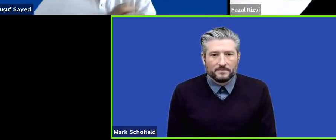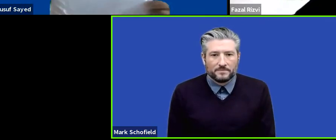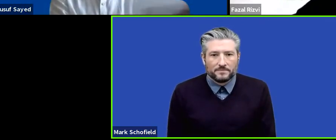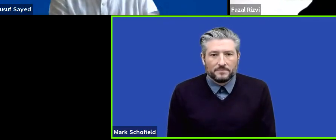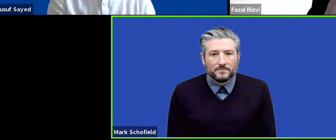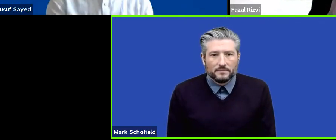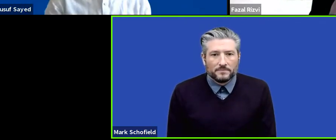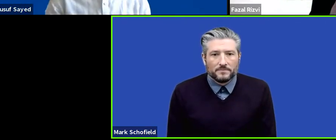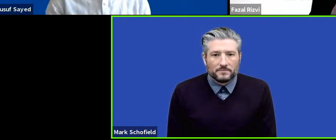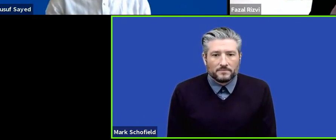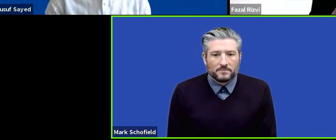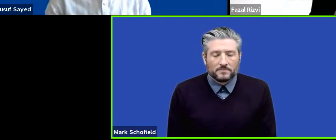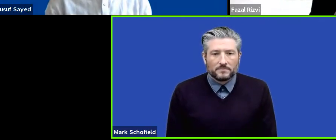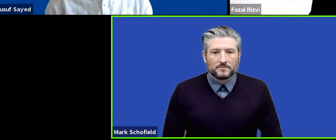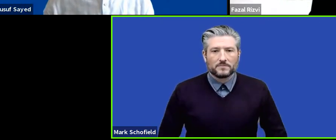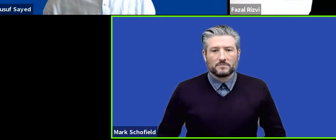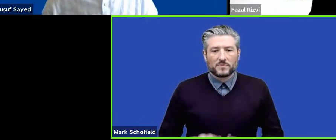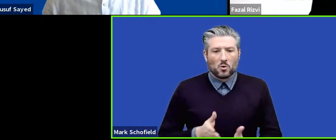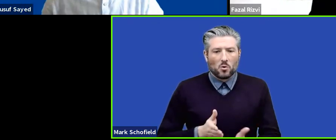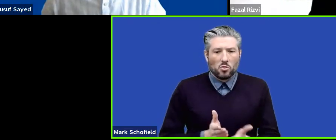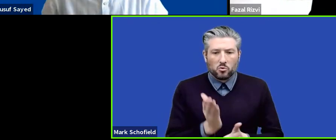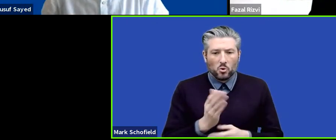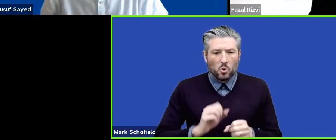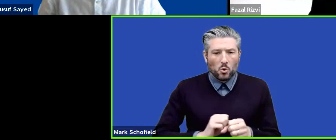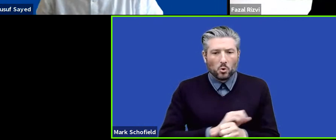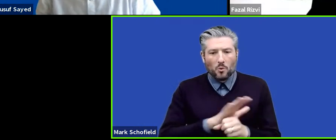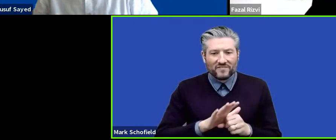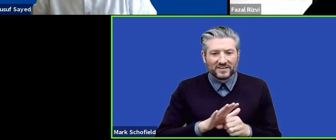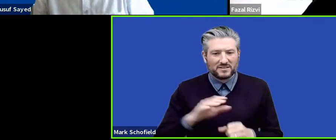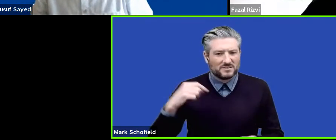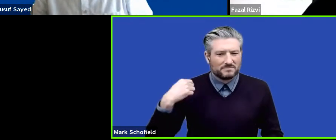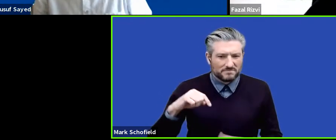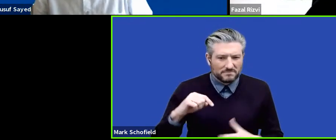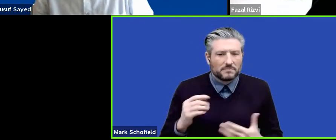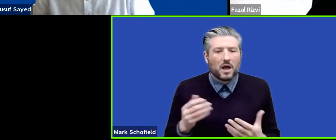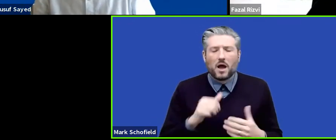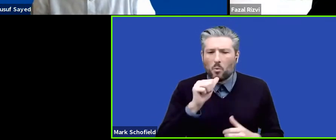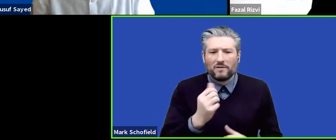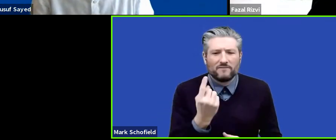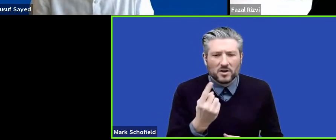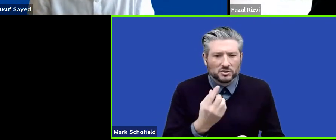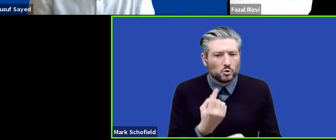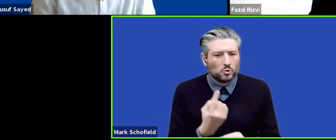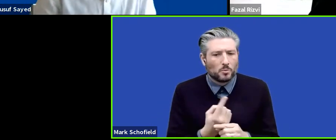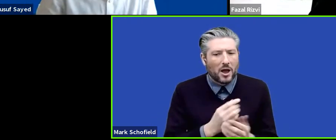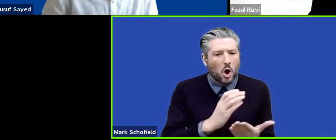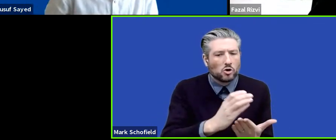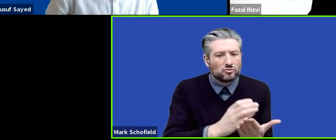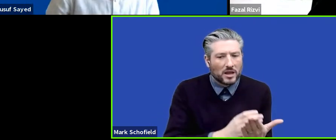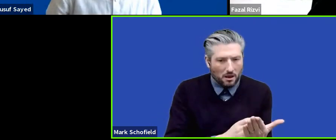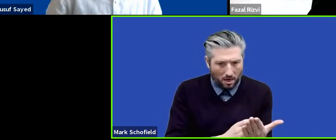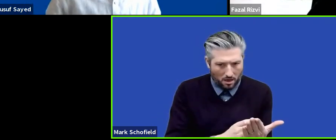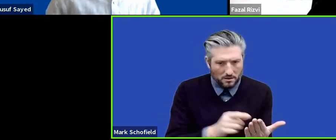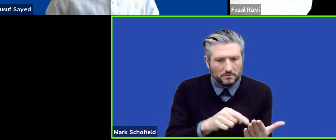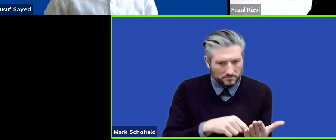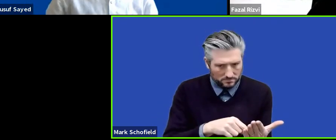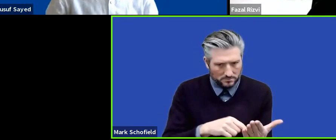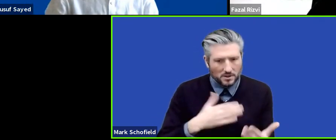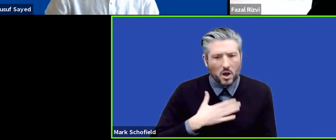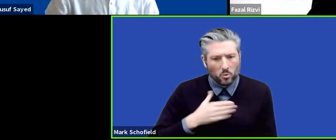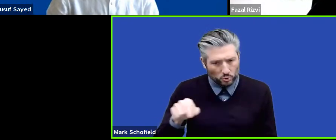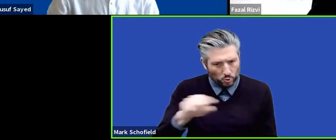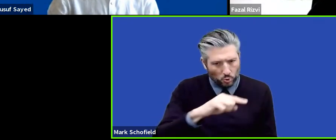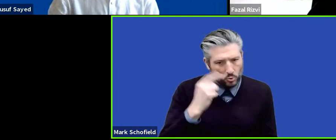COVID in curriculum terms, and I want to talk first about curriculum and invite you to reflect on this, is that